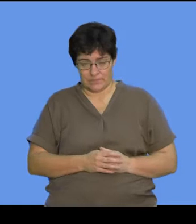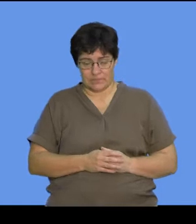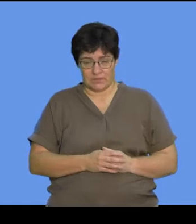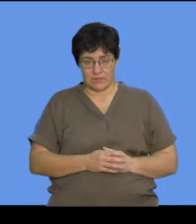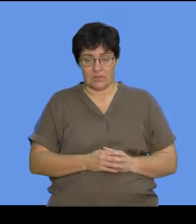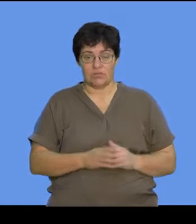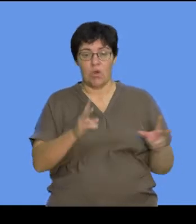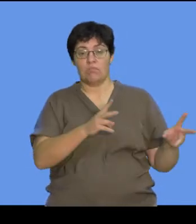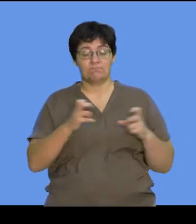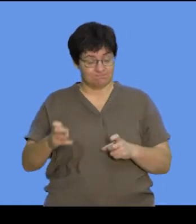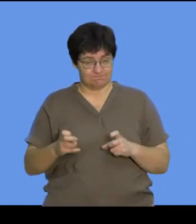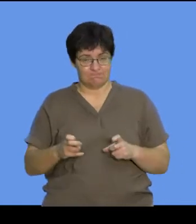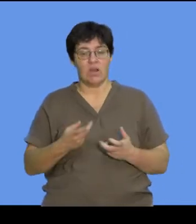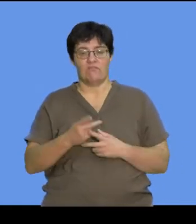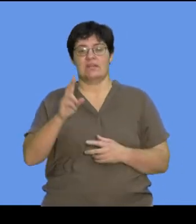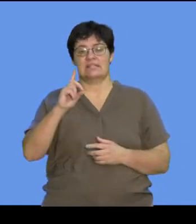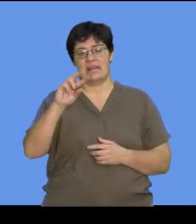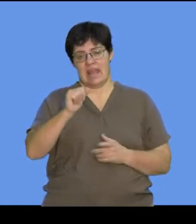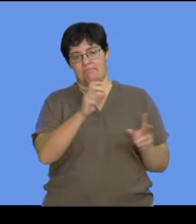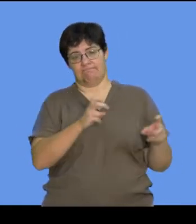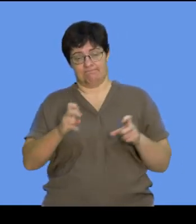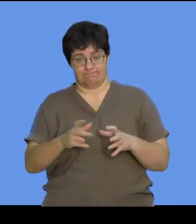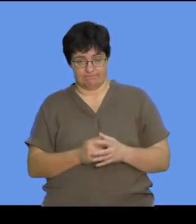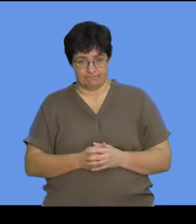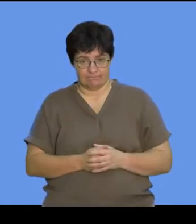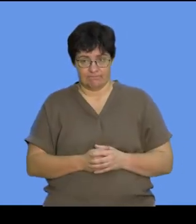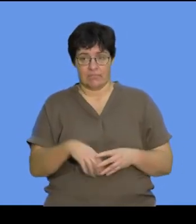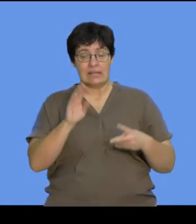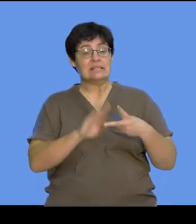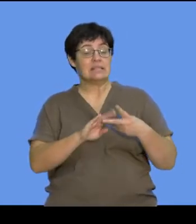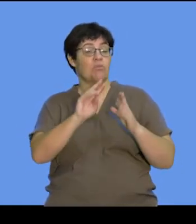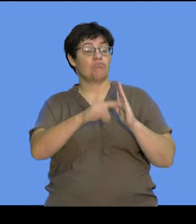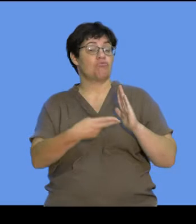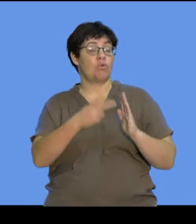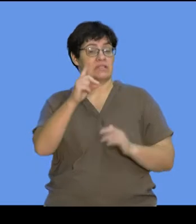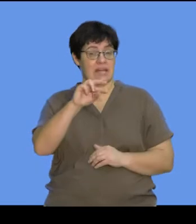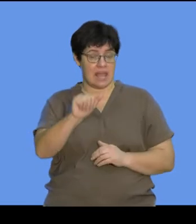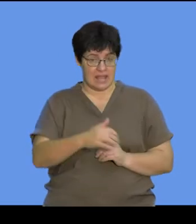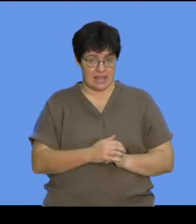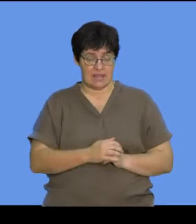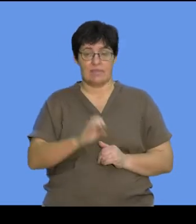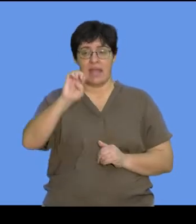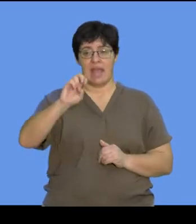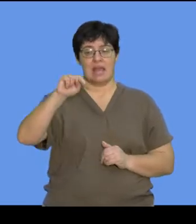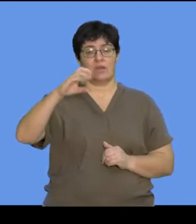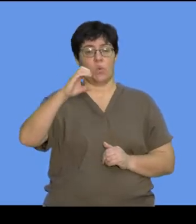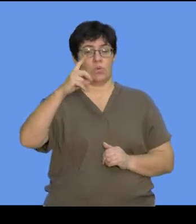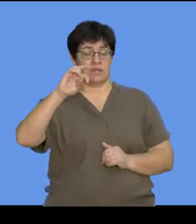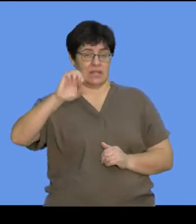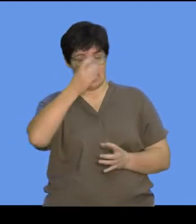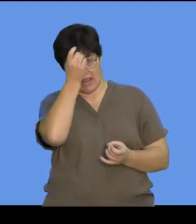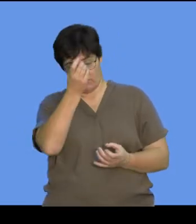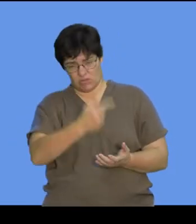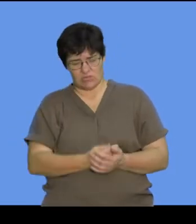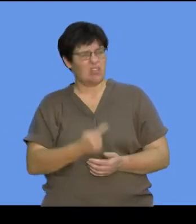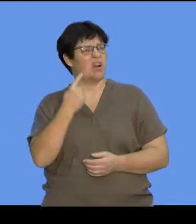is replication of DNA. The second role of DNA is encoding information. And